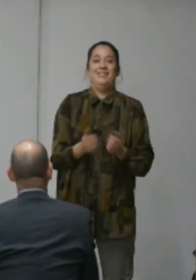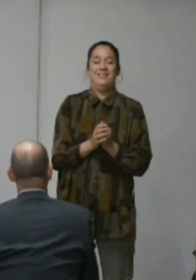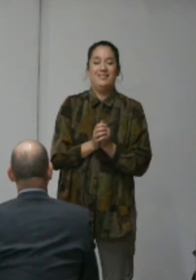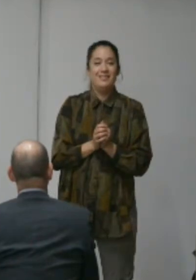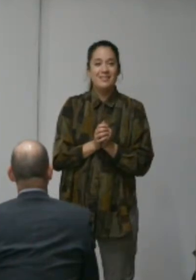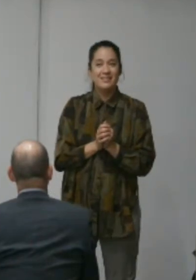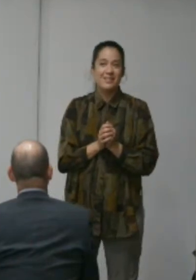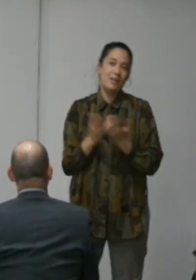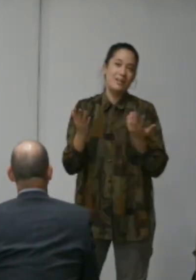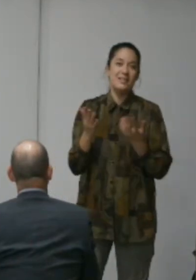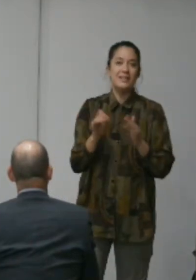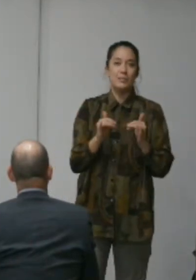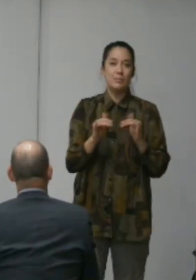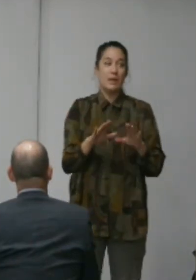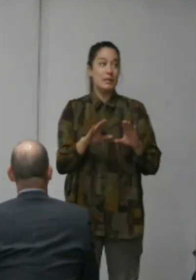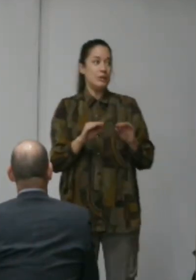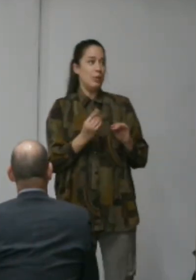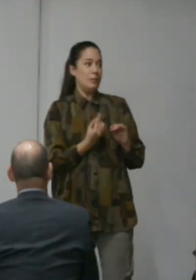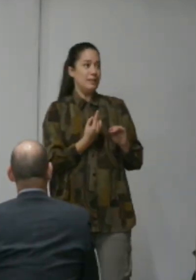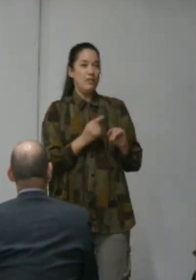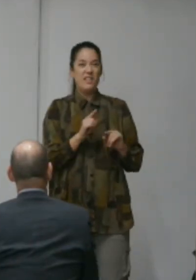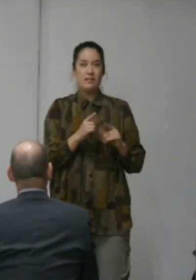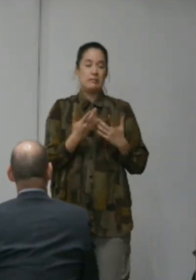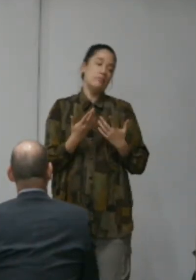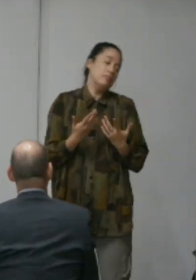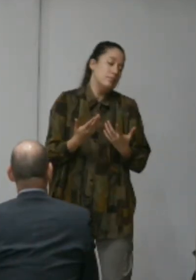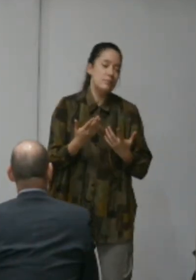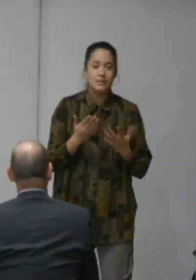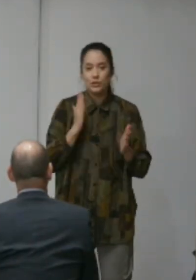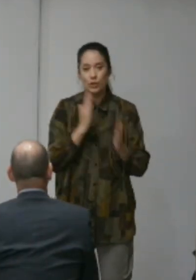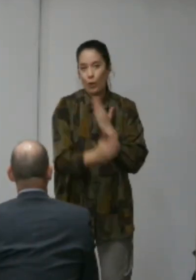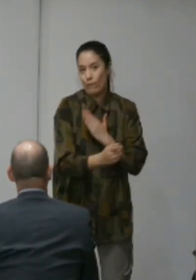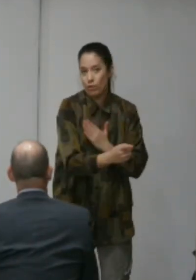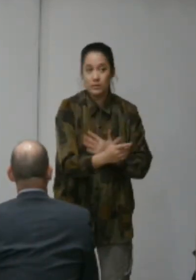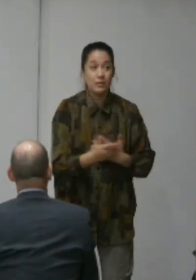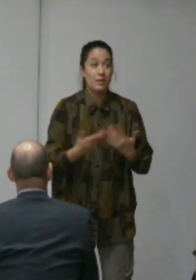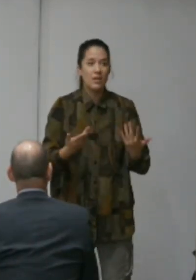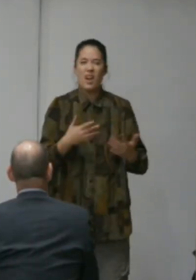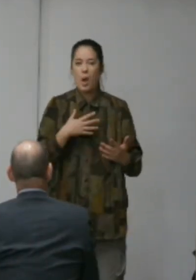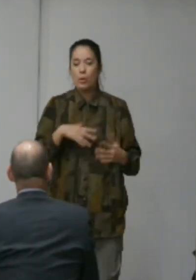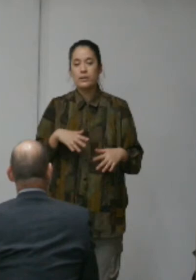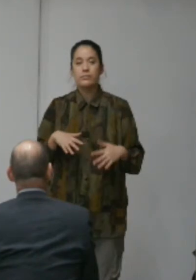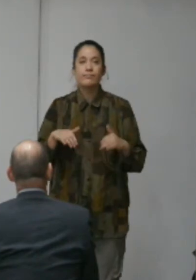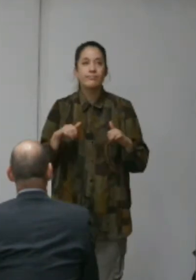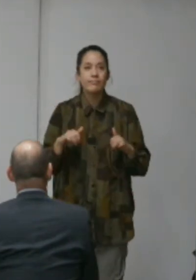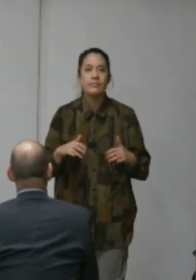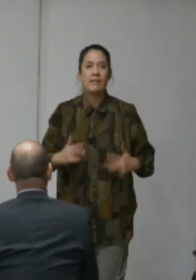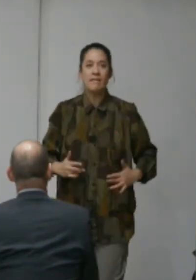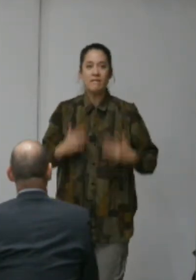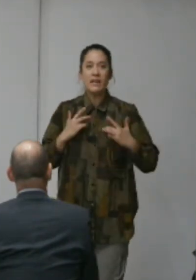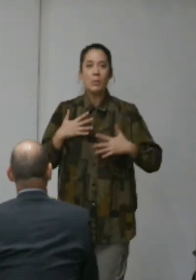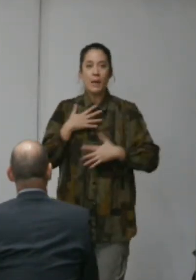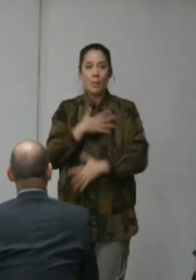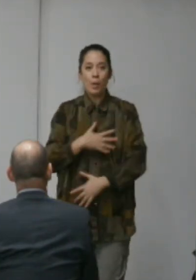figure it out, I love complaining. Like, this is bullshit. I'm going to sit in it. I'm going to marinate in it.